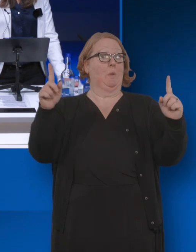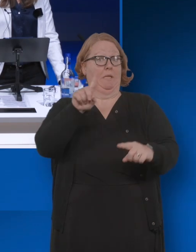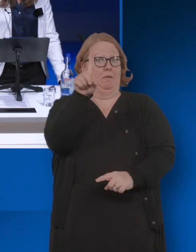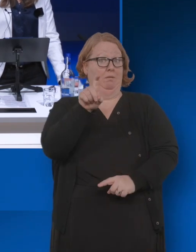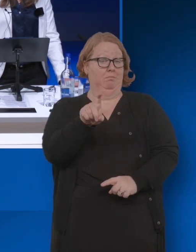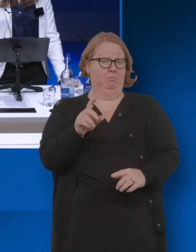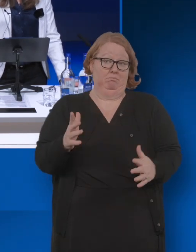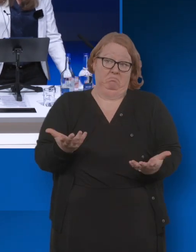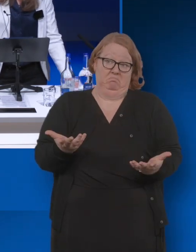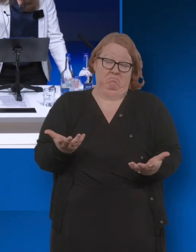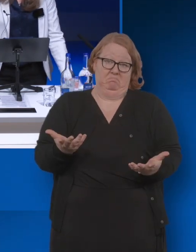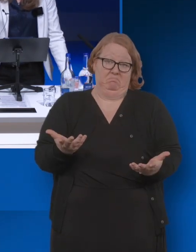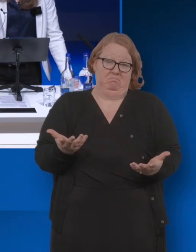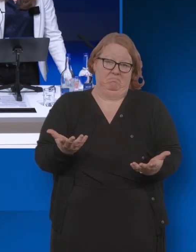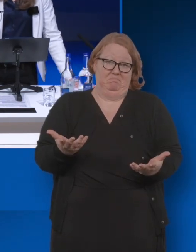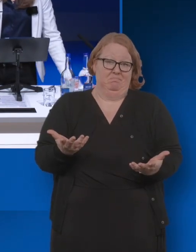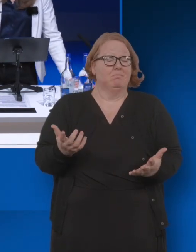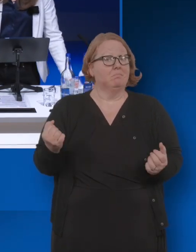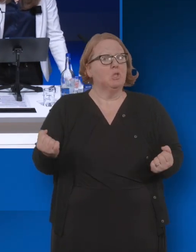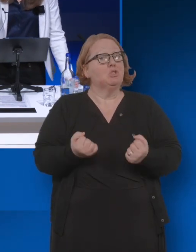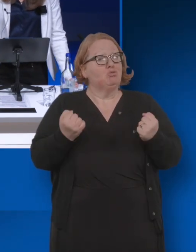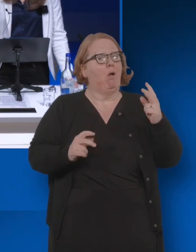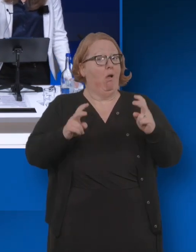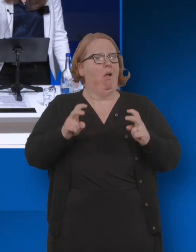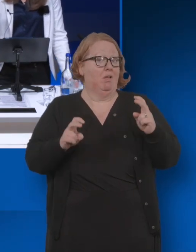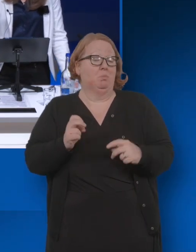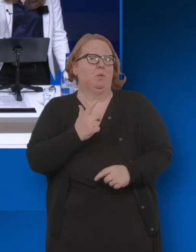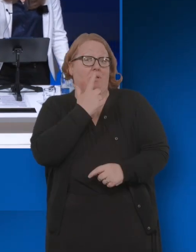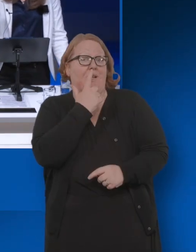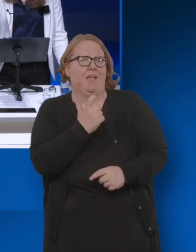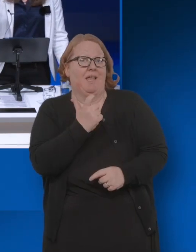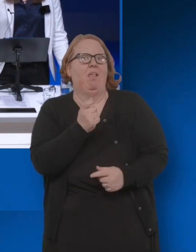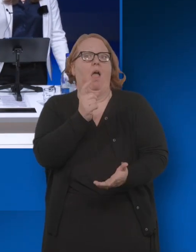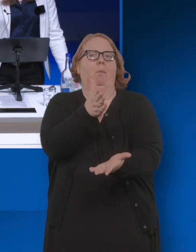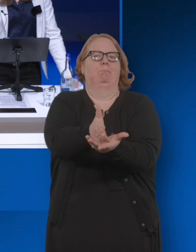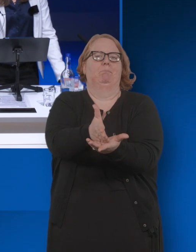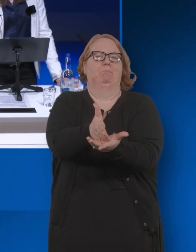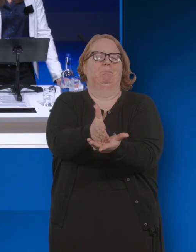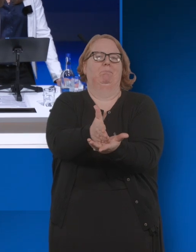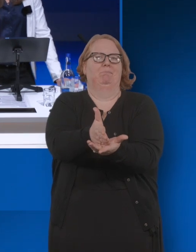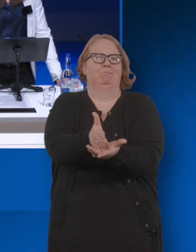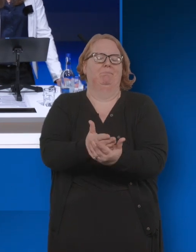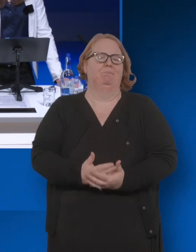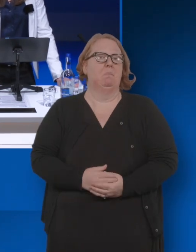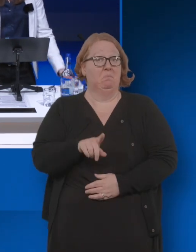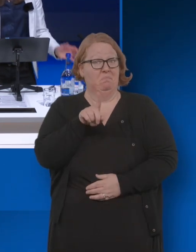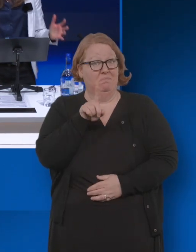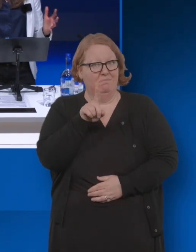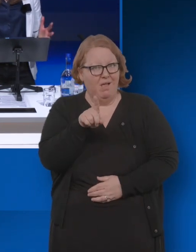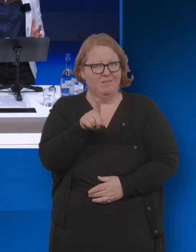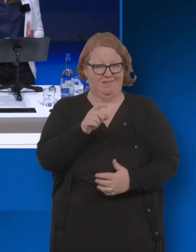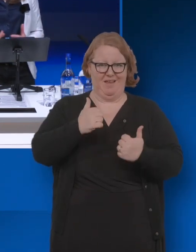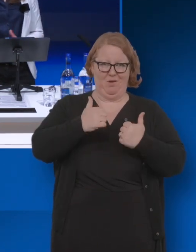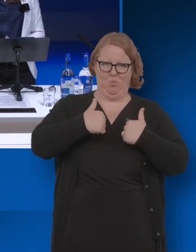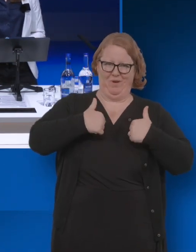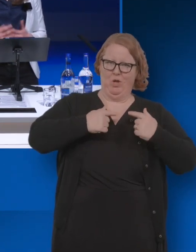unique? Well, a strong case can be made that they are. But the source